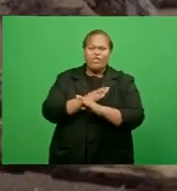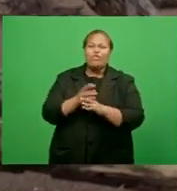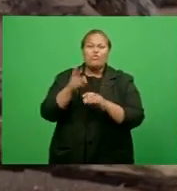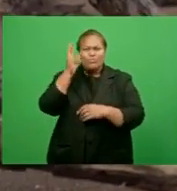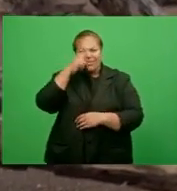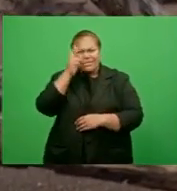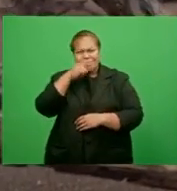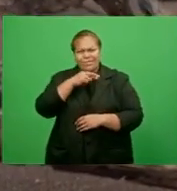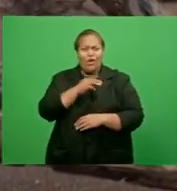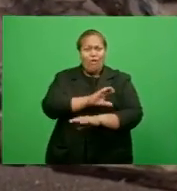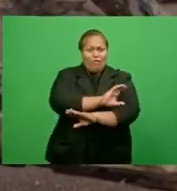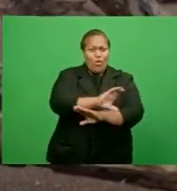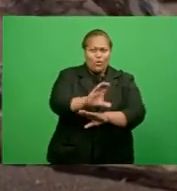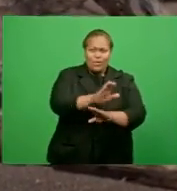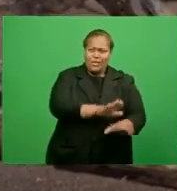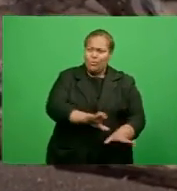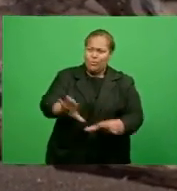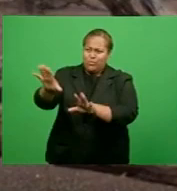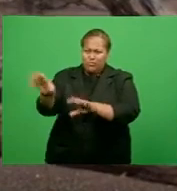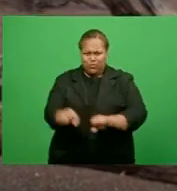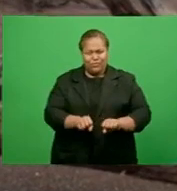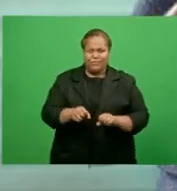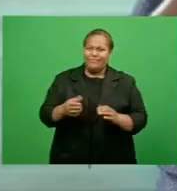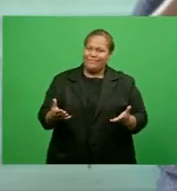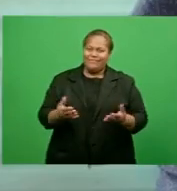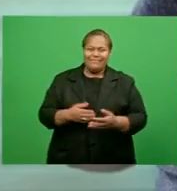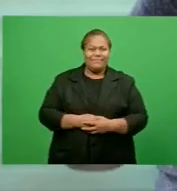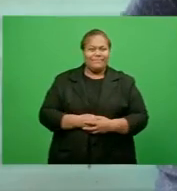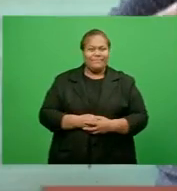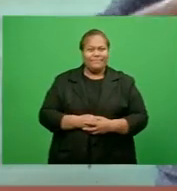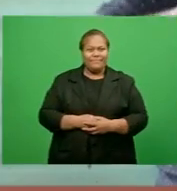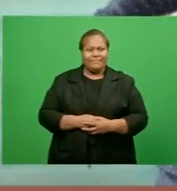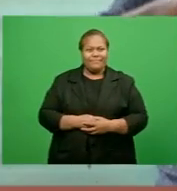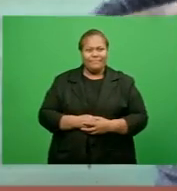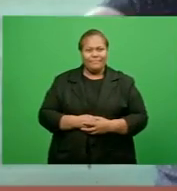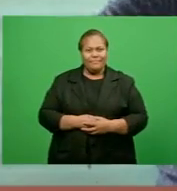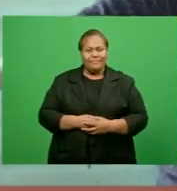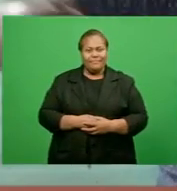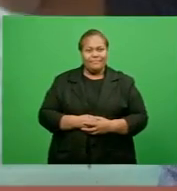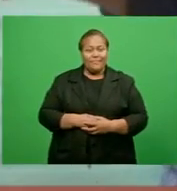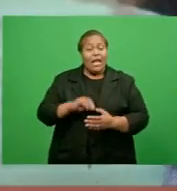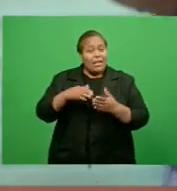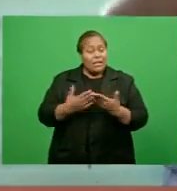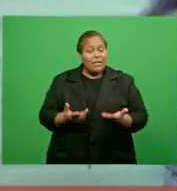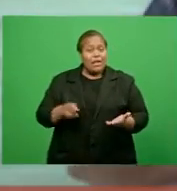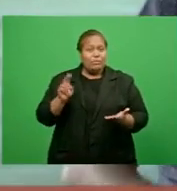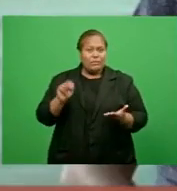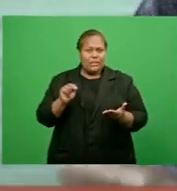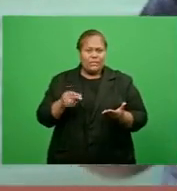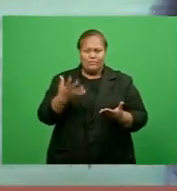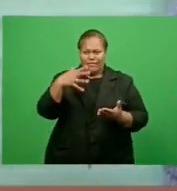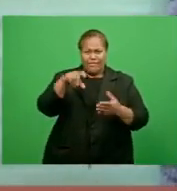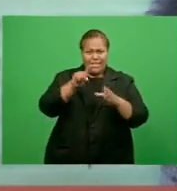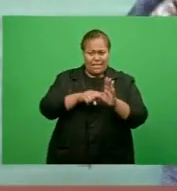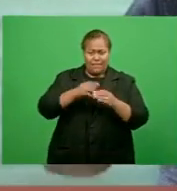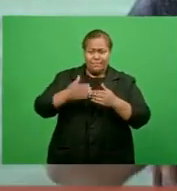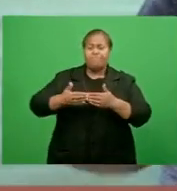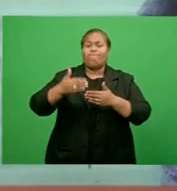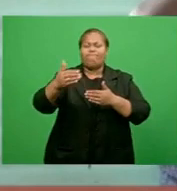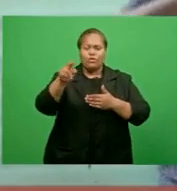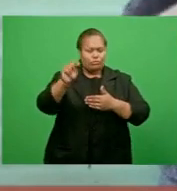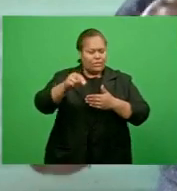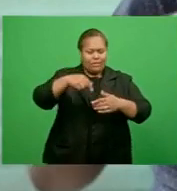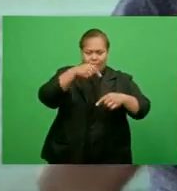years' time, that mangrove will be a major first line of defense and protection for your foreshore. Then the